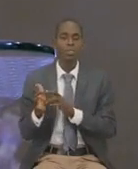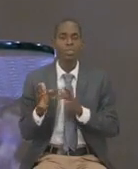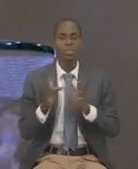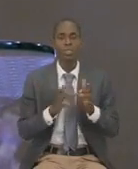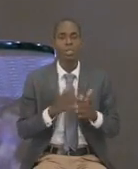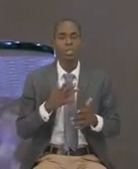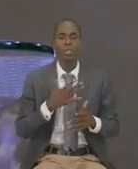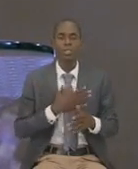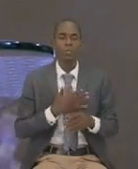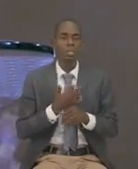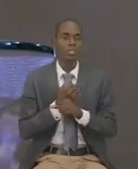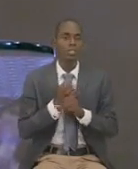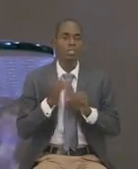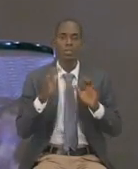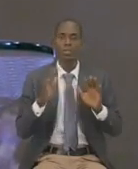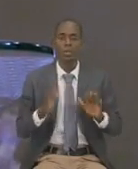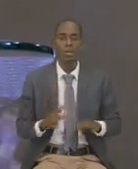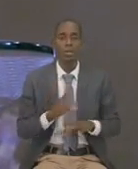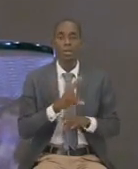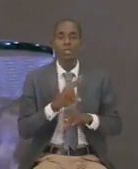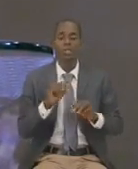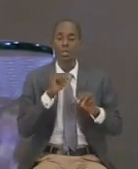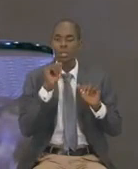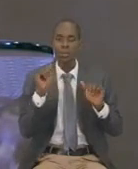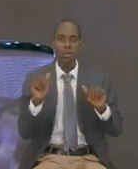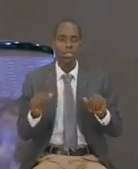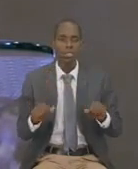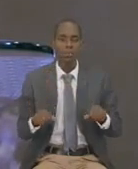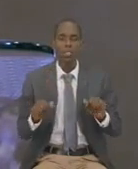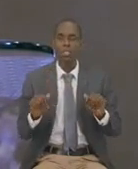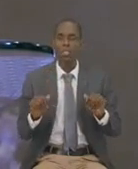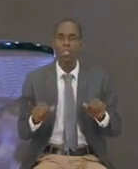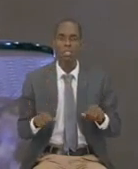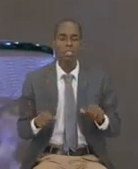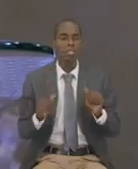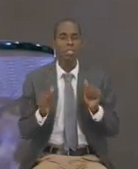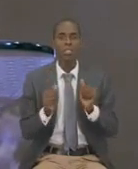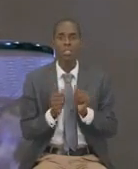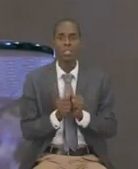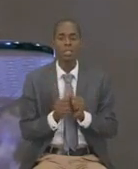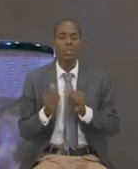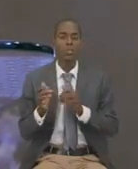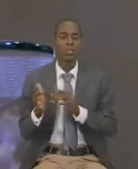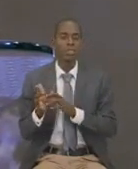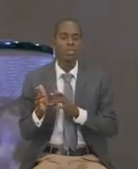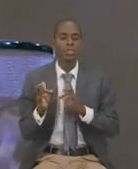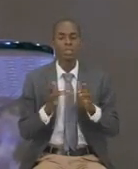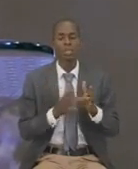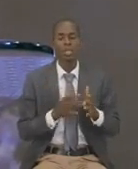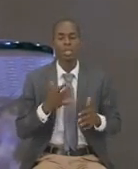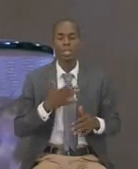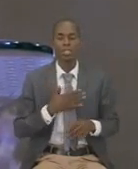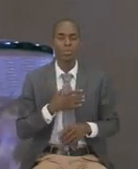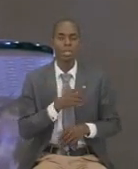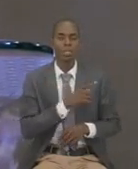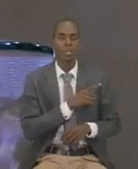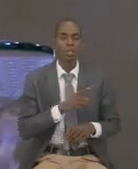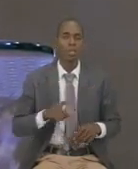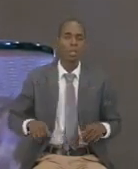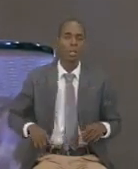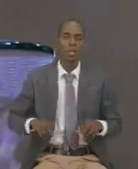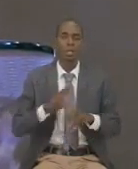With Jesus, my Savior, no impossibility. With Jesus,